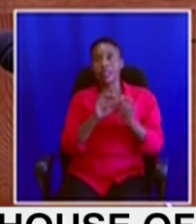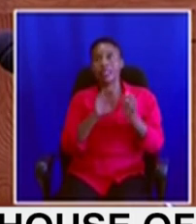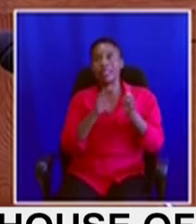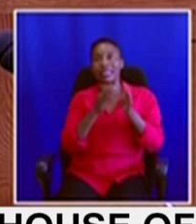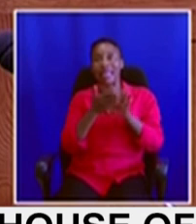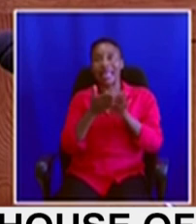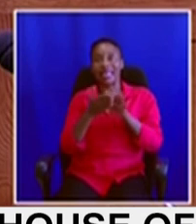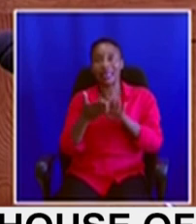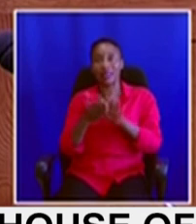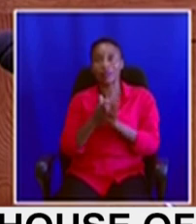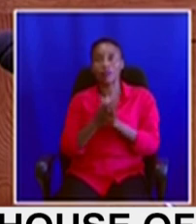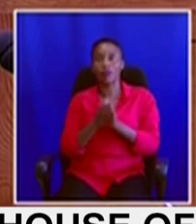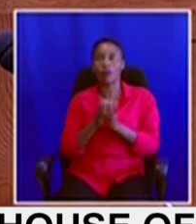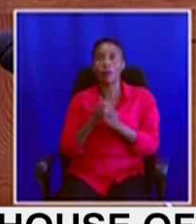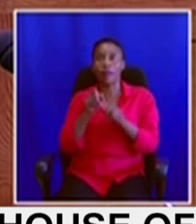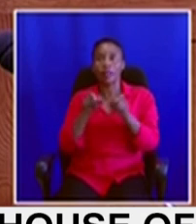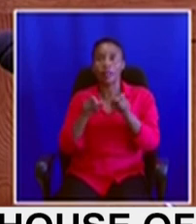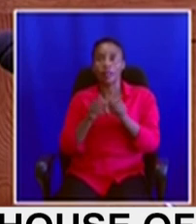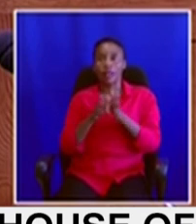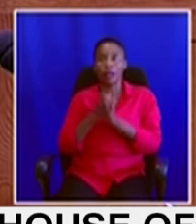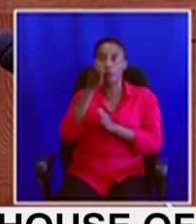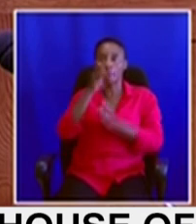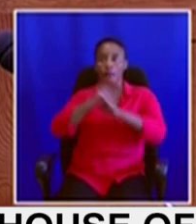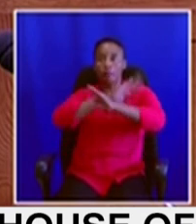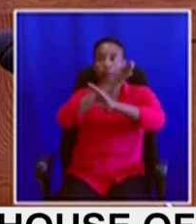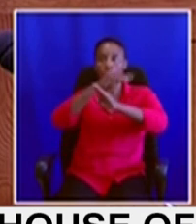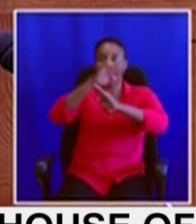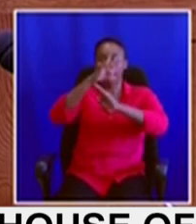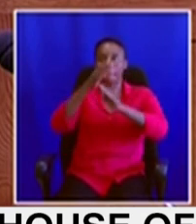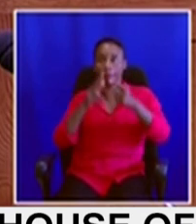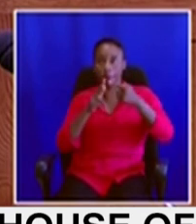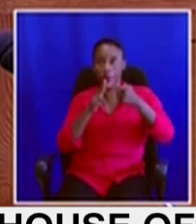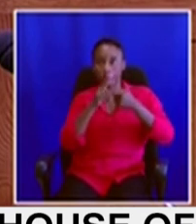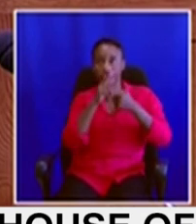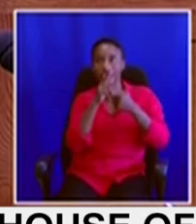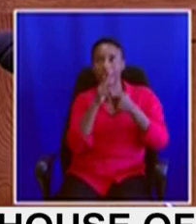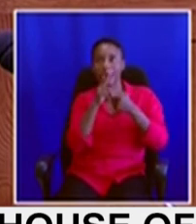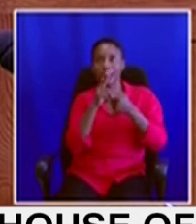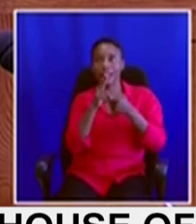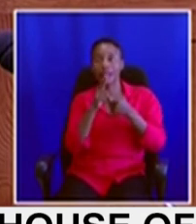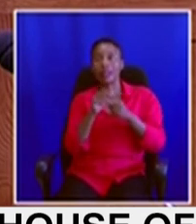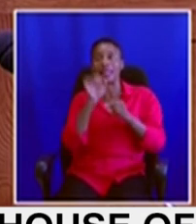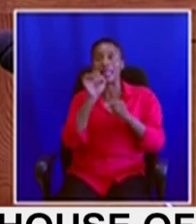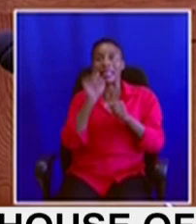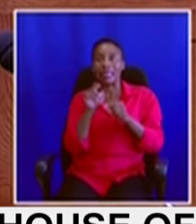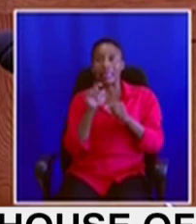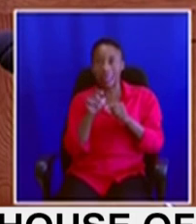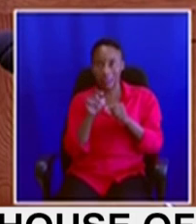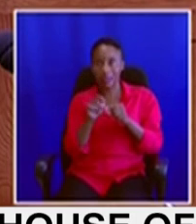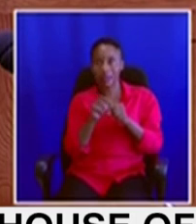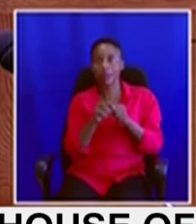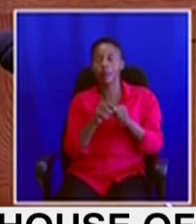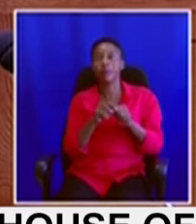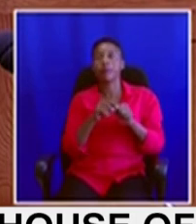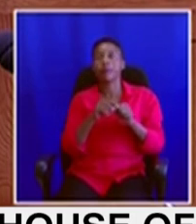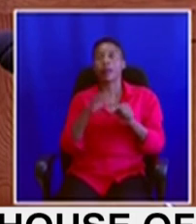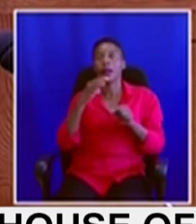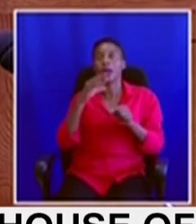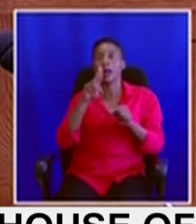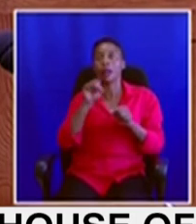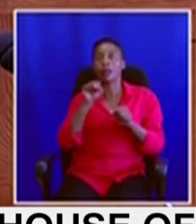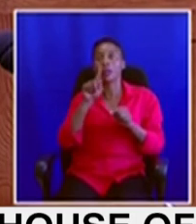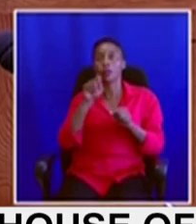As part of the effort to address this problem, the Customary Initiation Act came